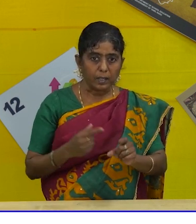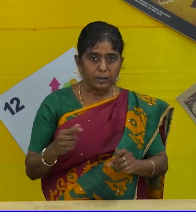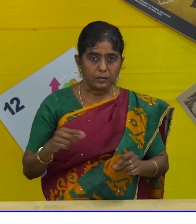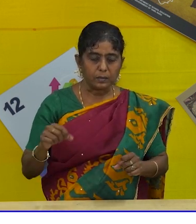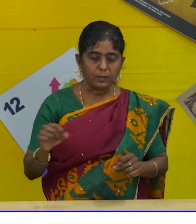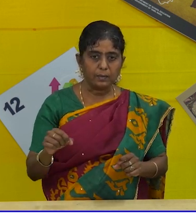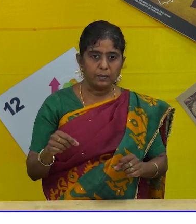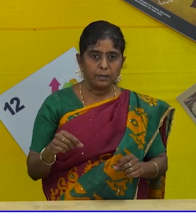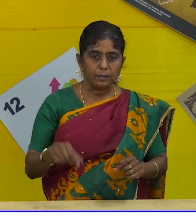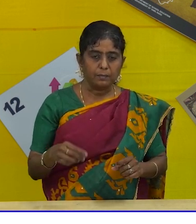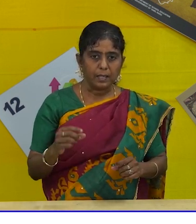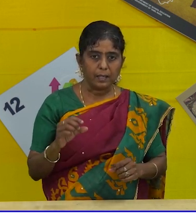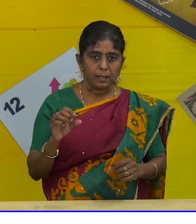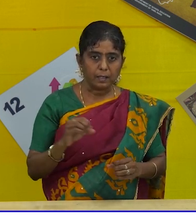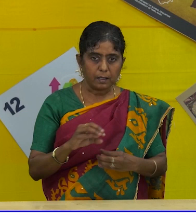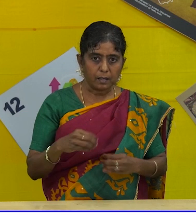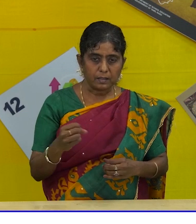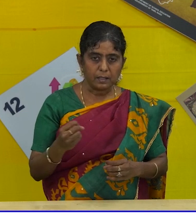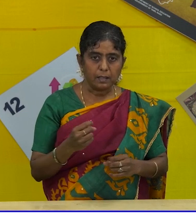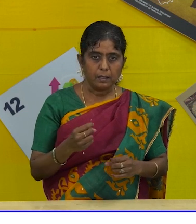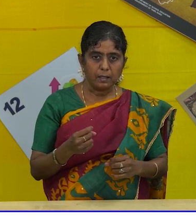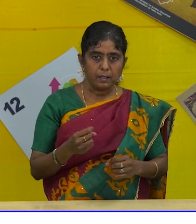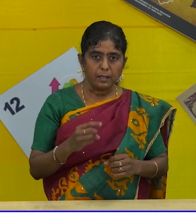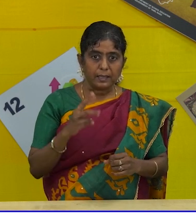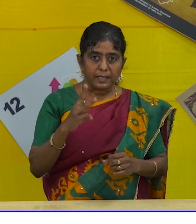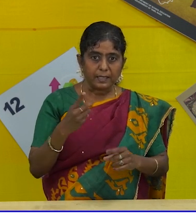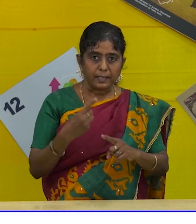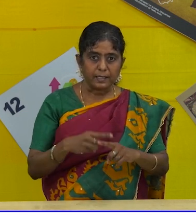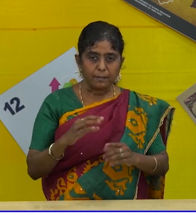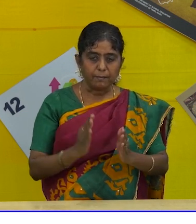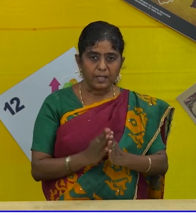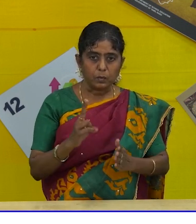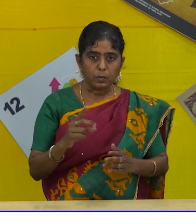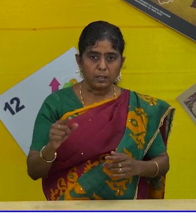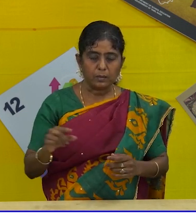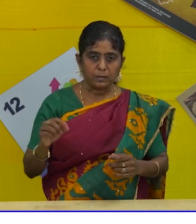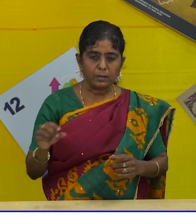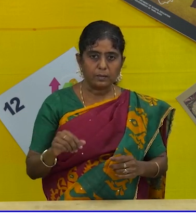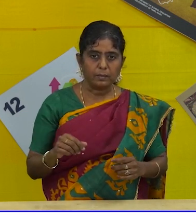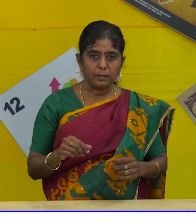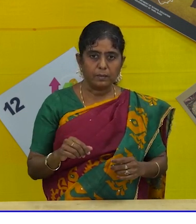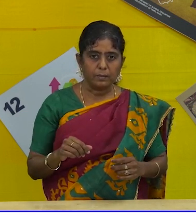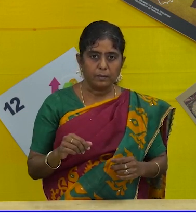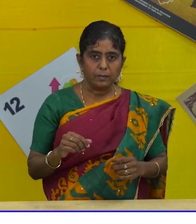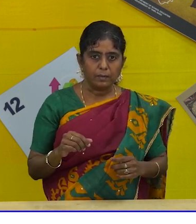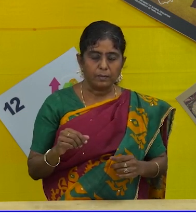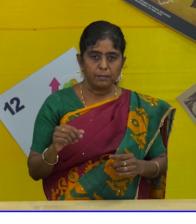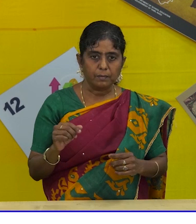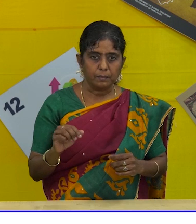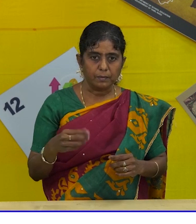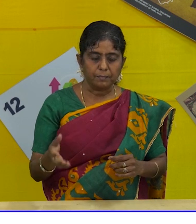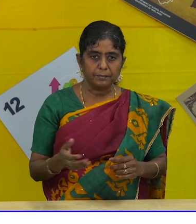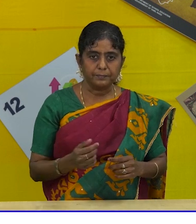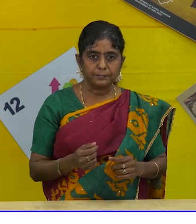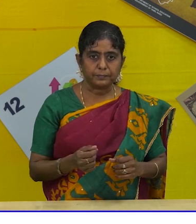0. See, constant term is missing. 3x plus 2 equal to 0. Why? Coefficient of y is missing, the